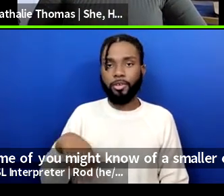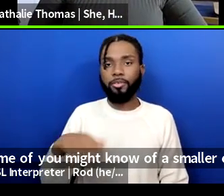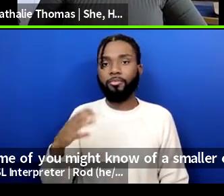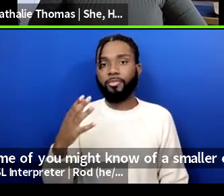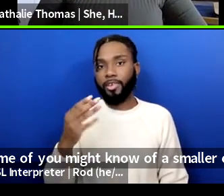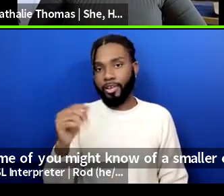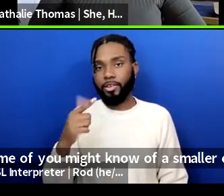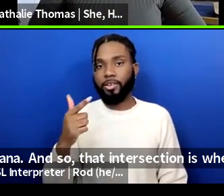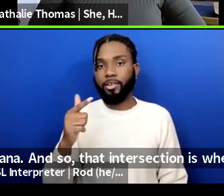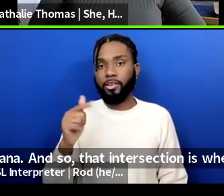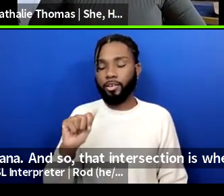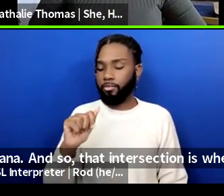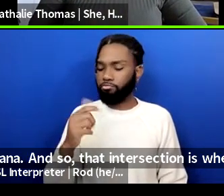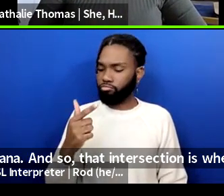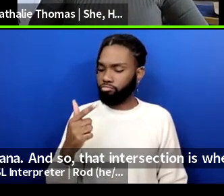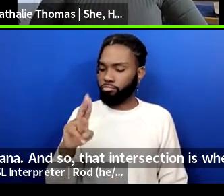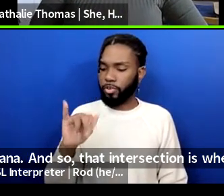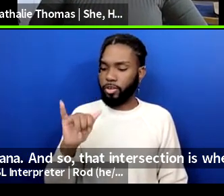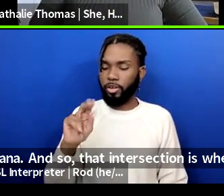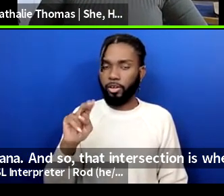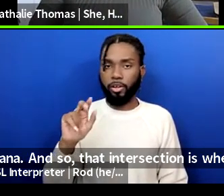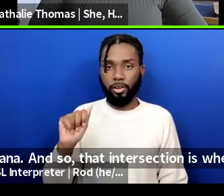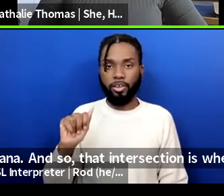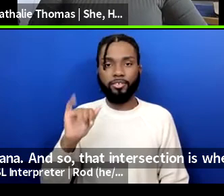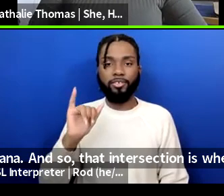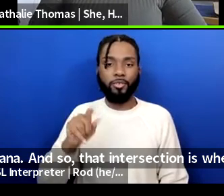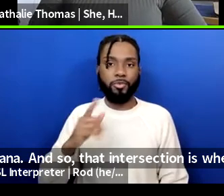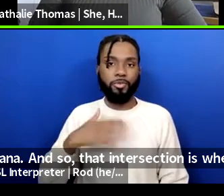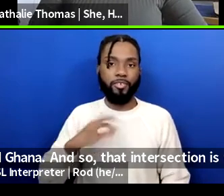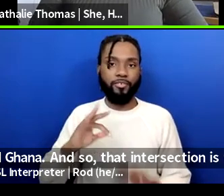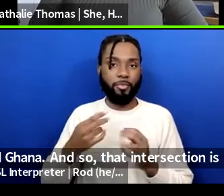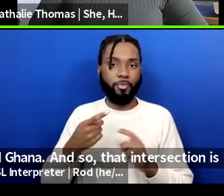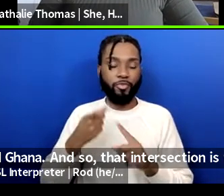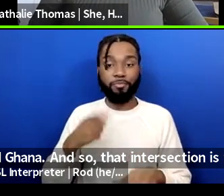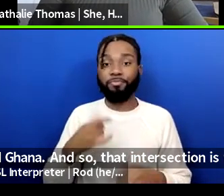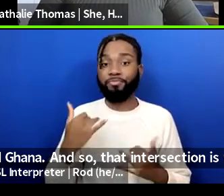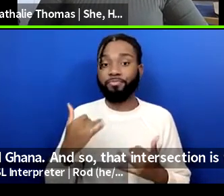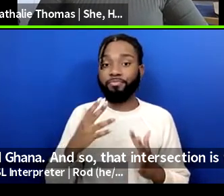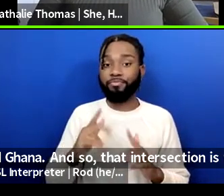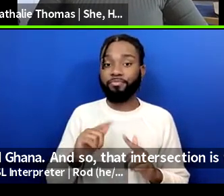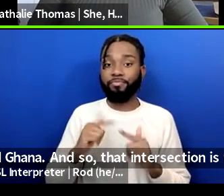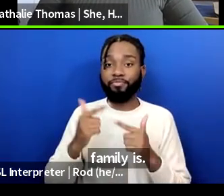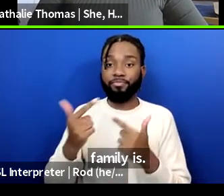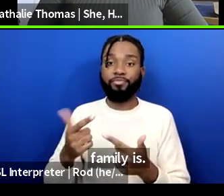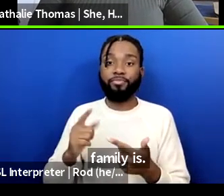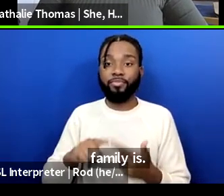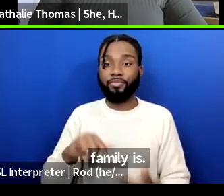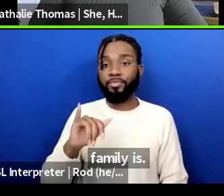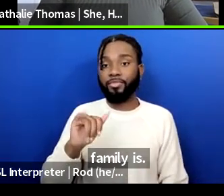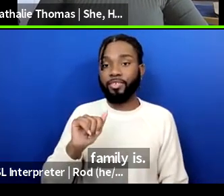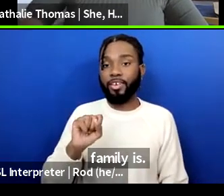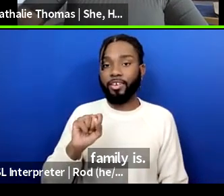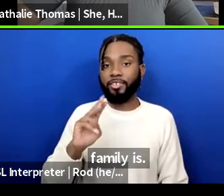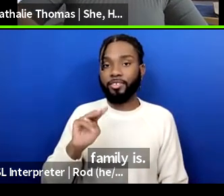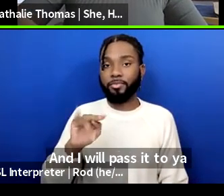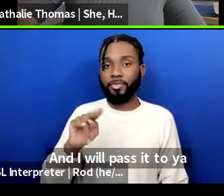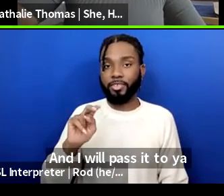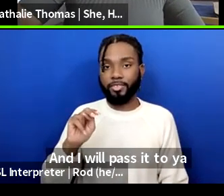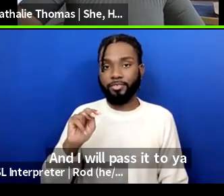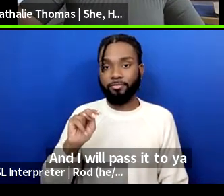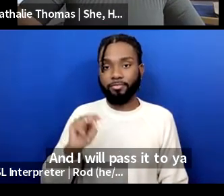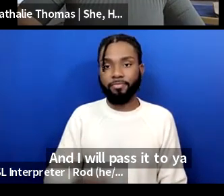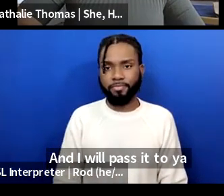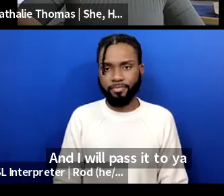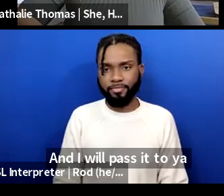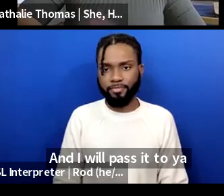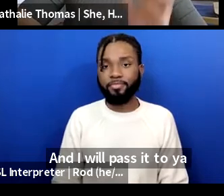is where my family is from. And I will pass it to Yasmin.